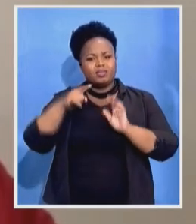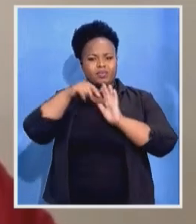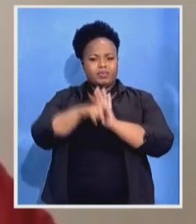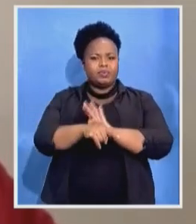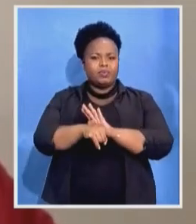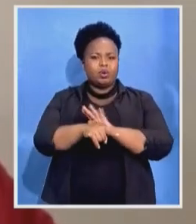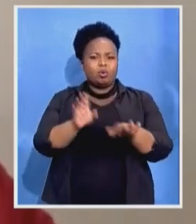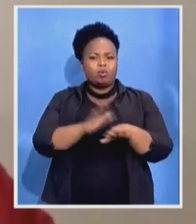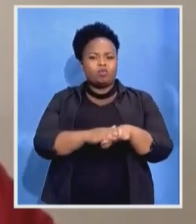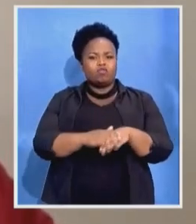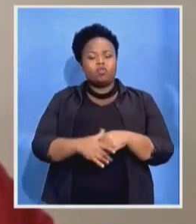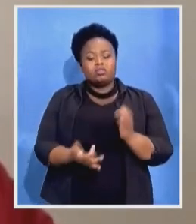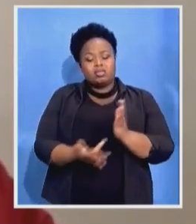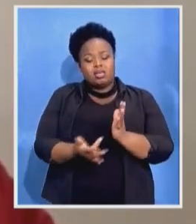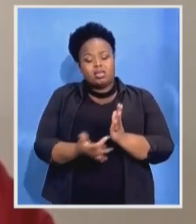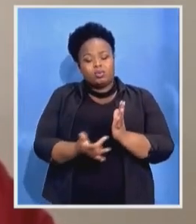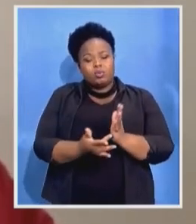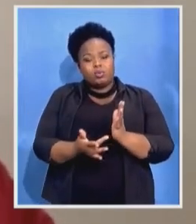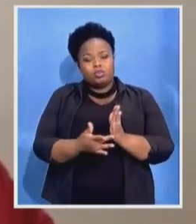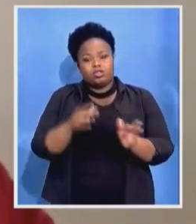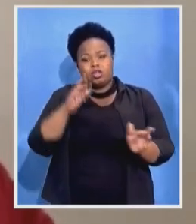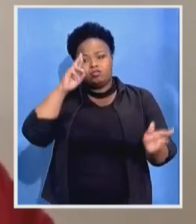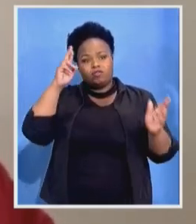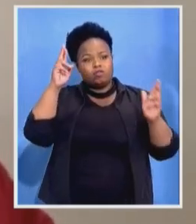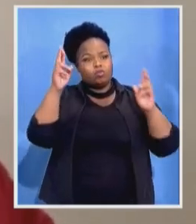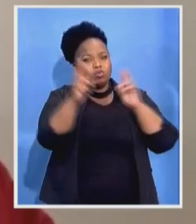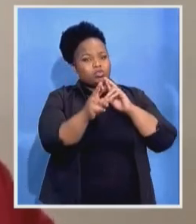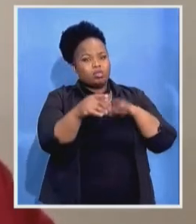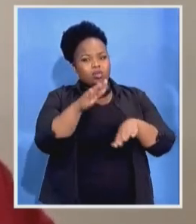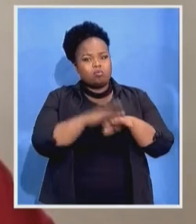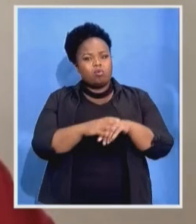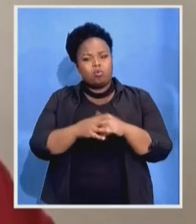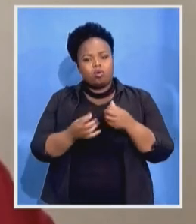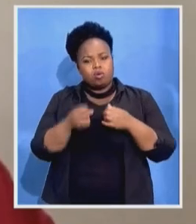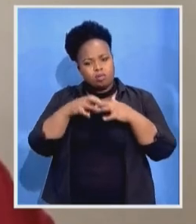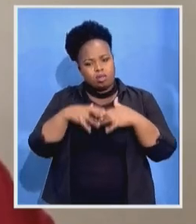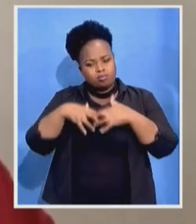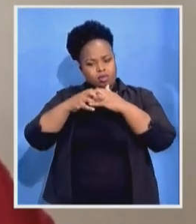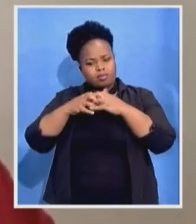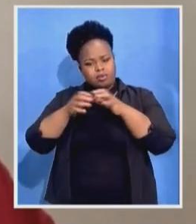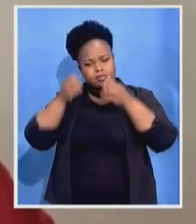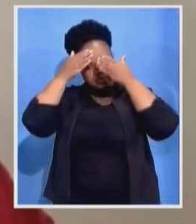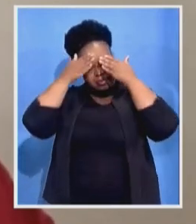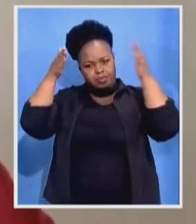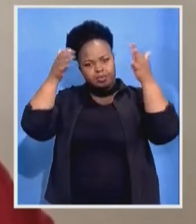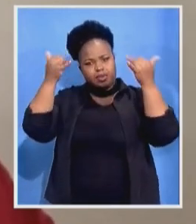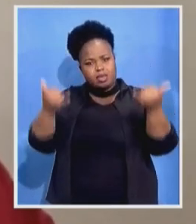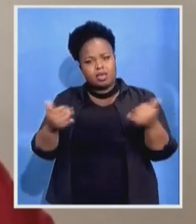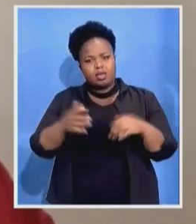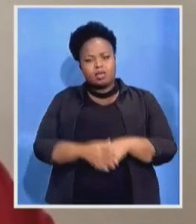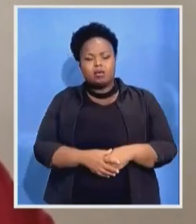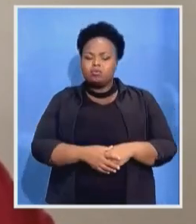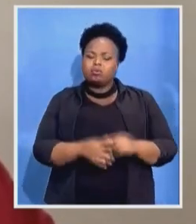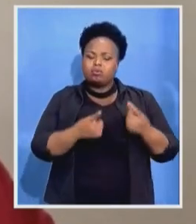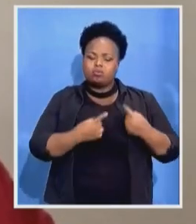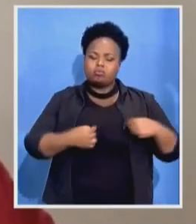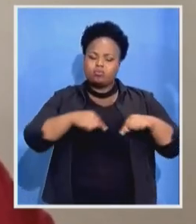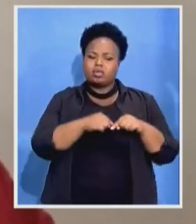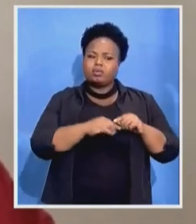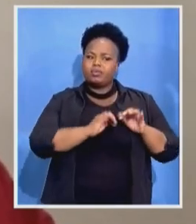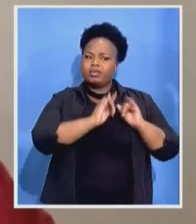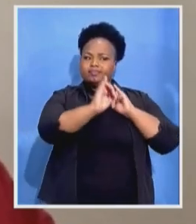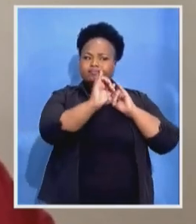revolution. The SACP will invite its allies, other progressive formations, and relevant authorities